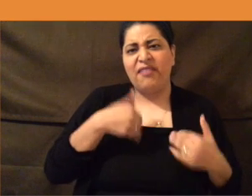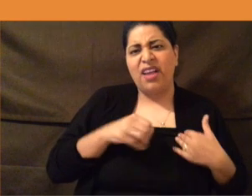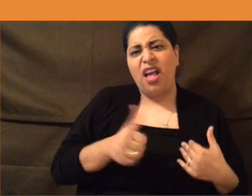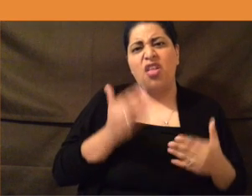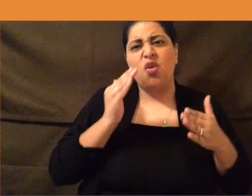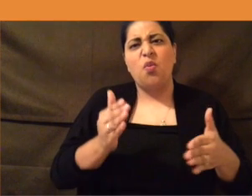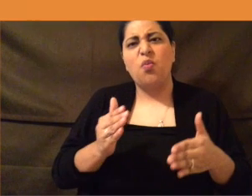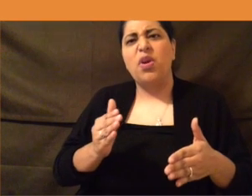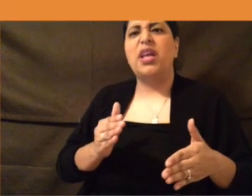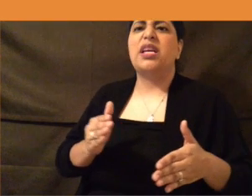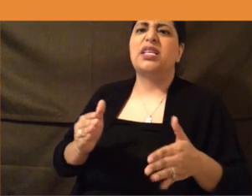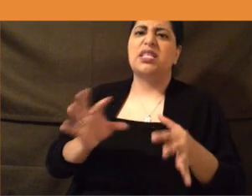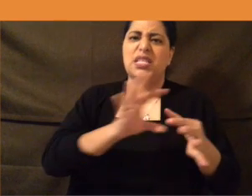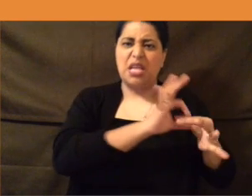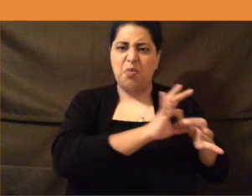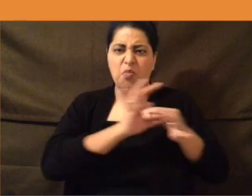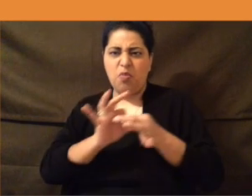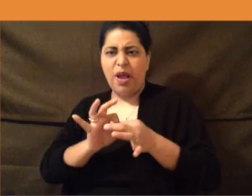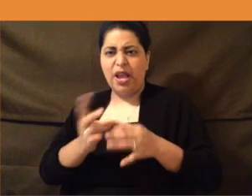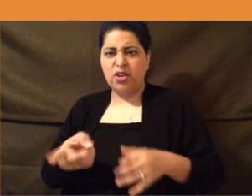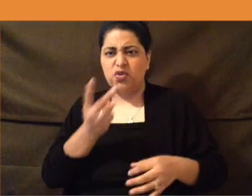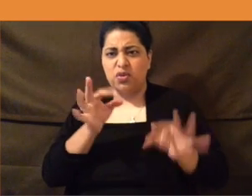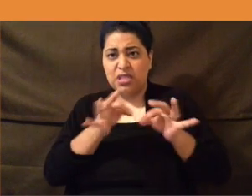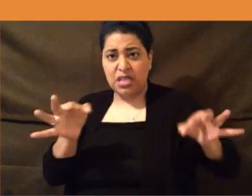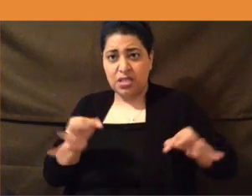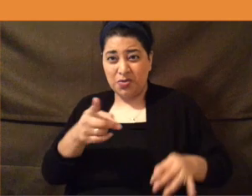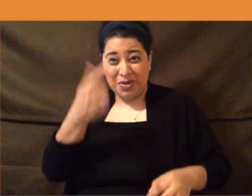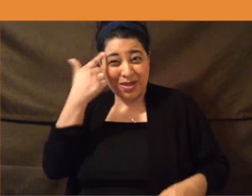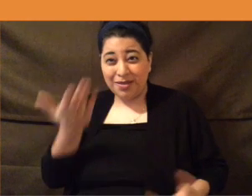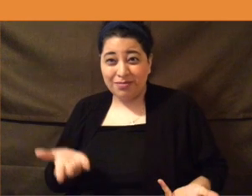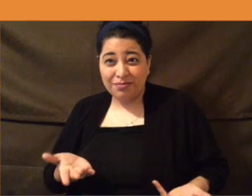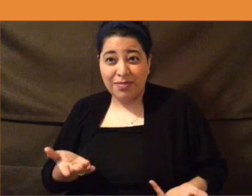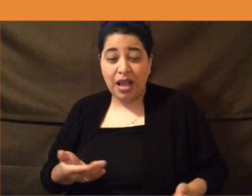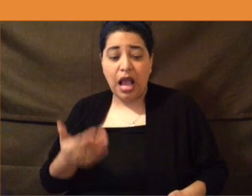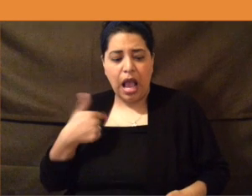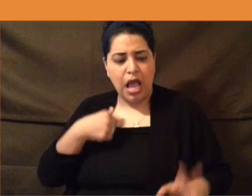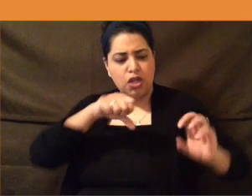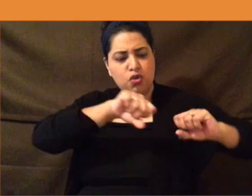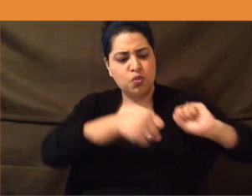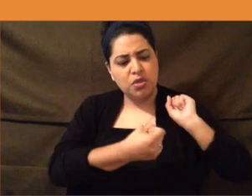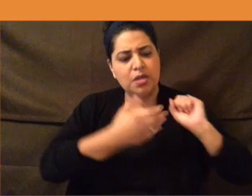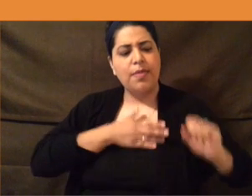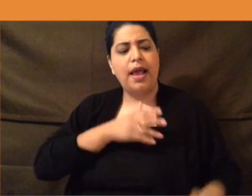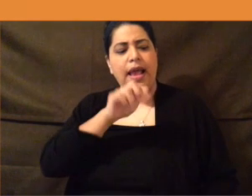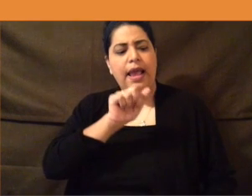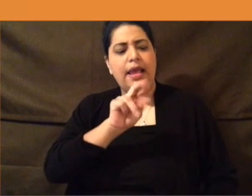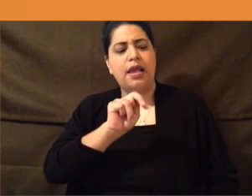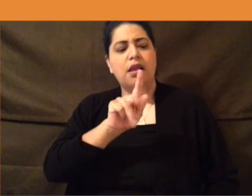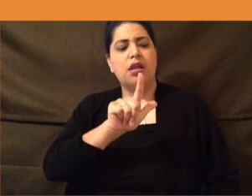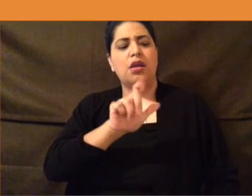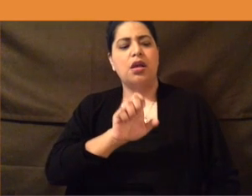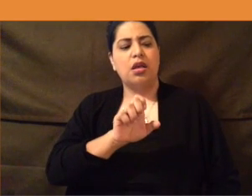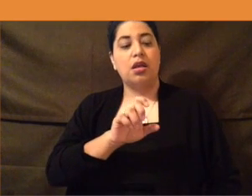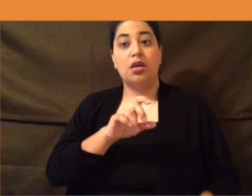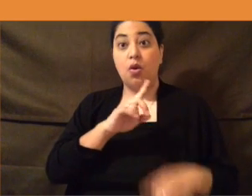Now, are there any other ways to correctly combine these sentences? What do you think? I twisted my